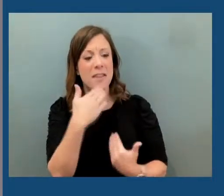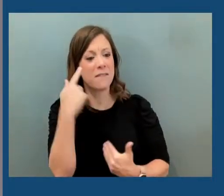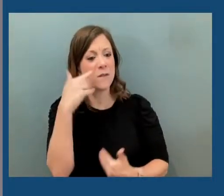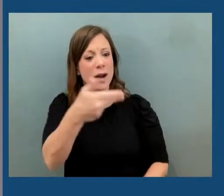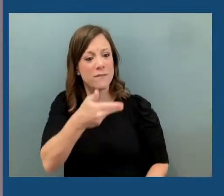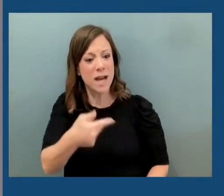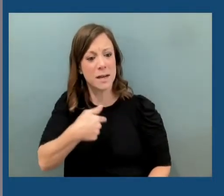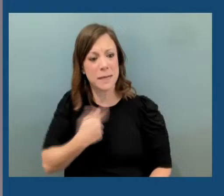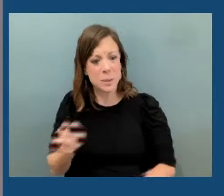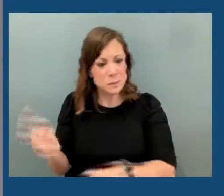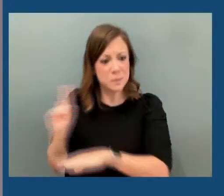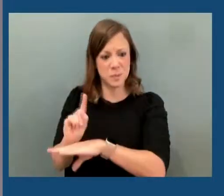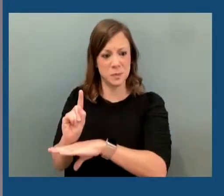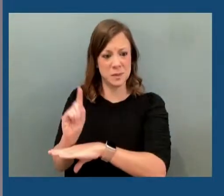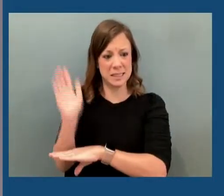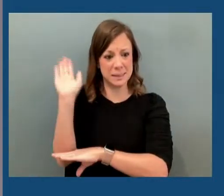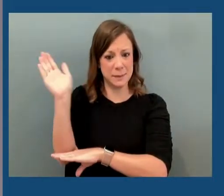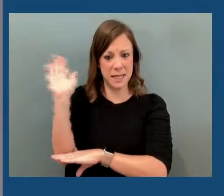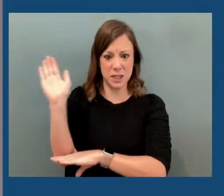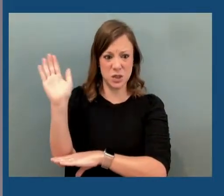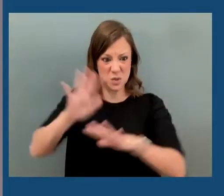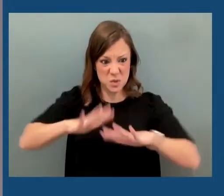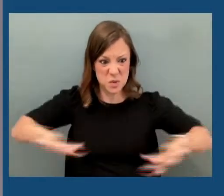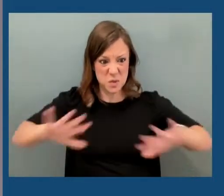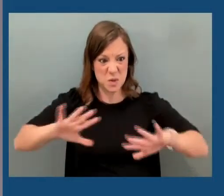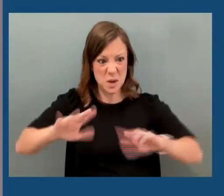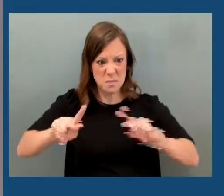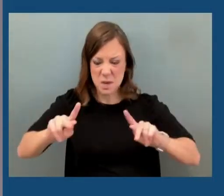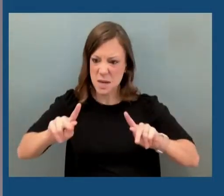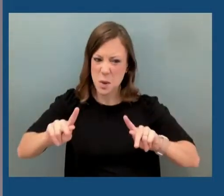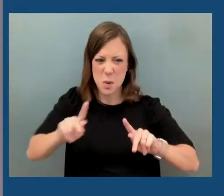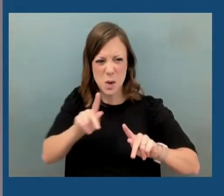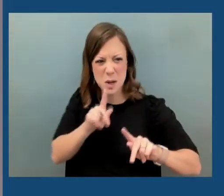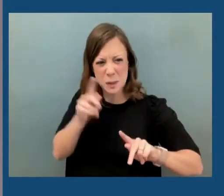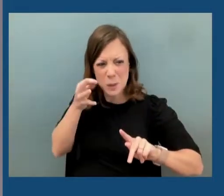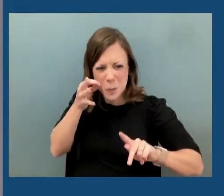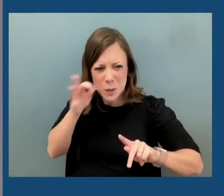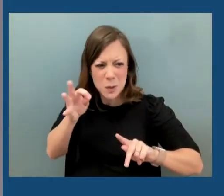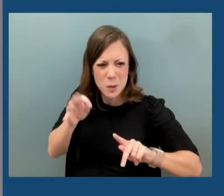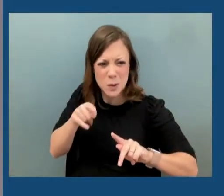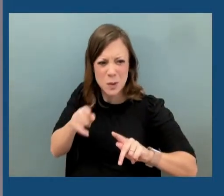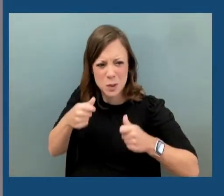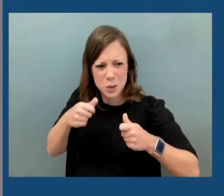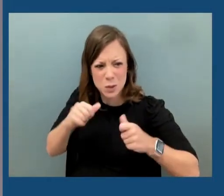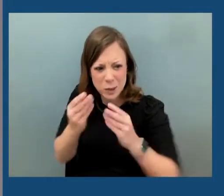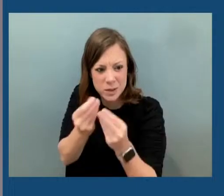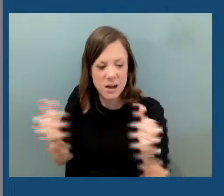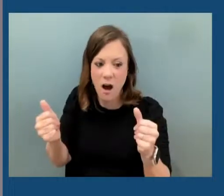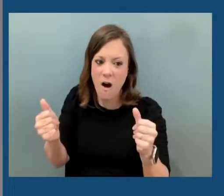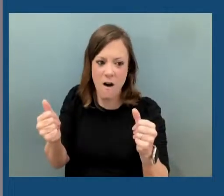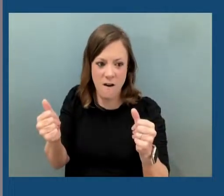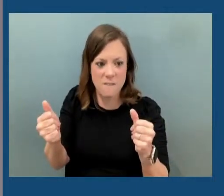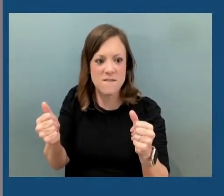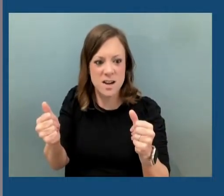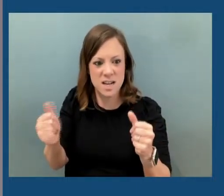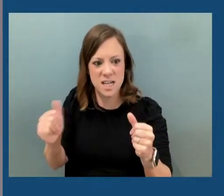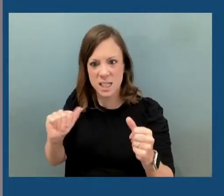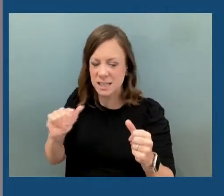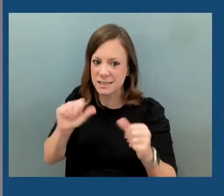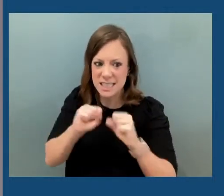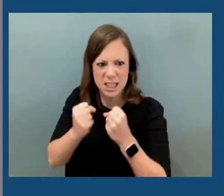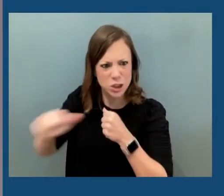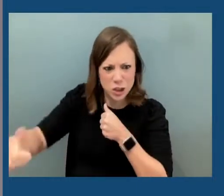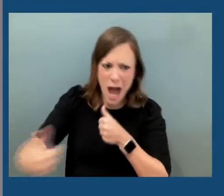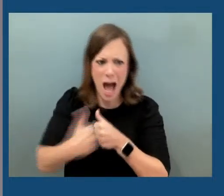on the cutting edge of solving some of society's most challenging issues. And as a governor, I'm always trying to find ways that I